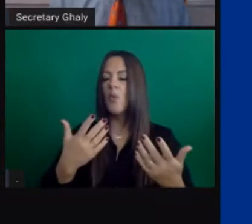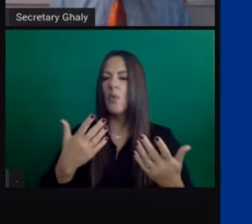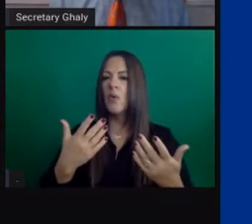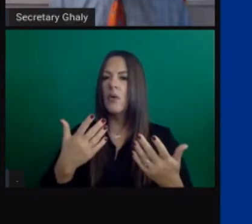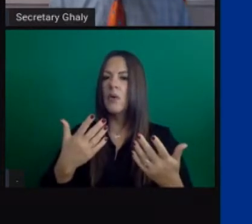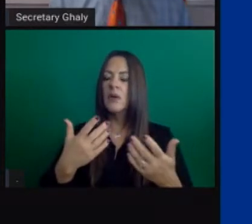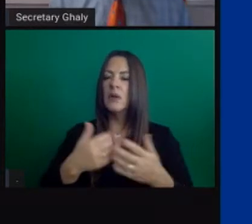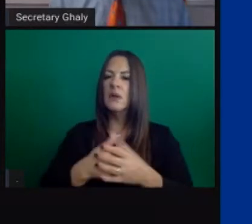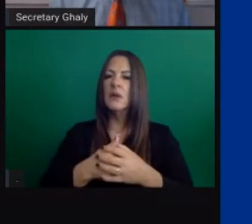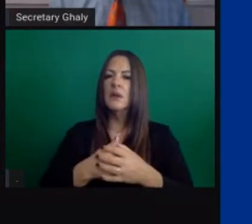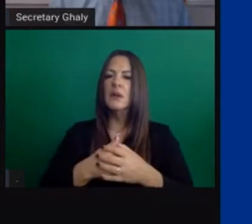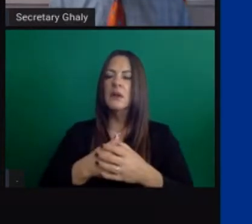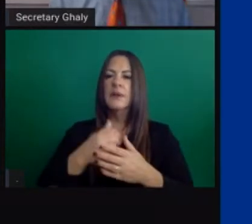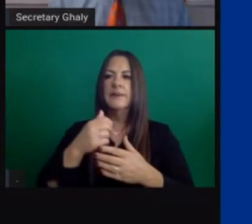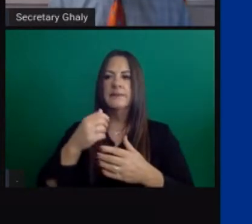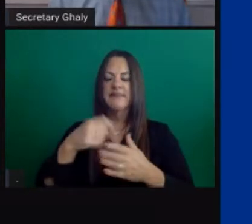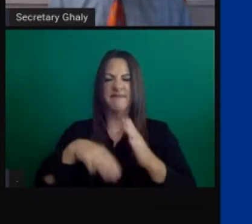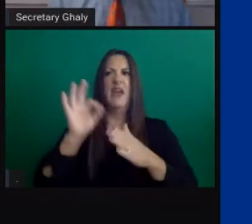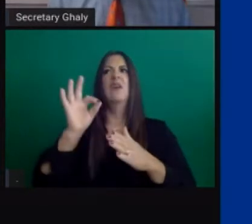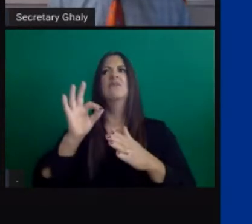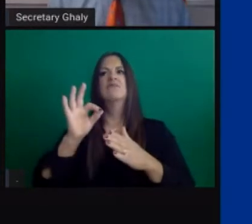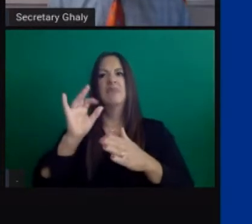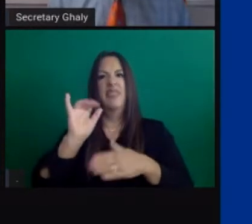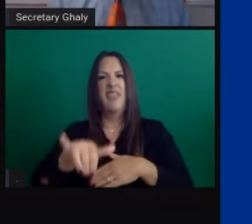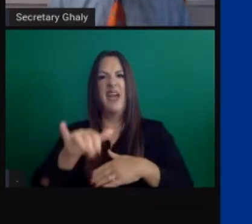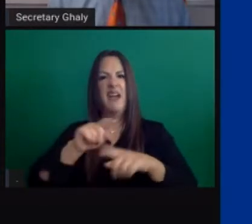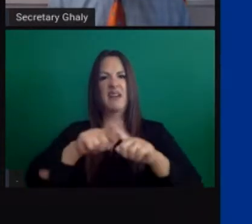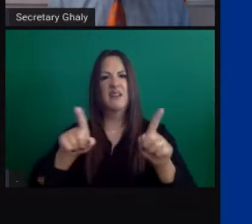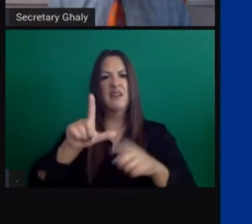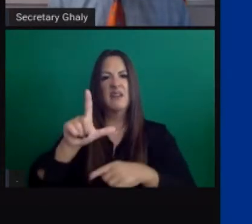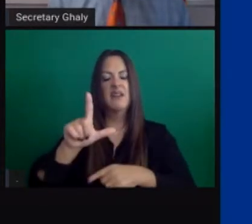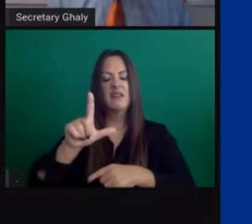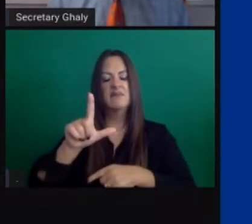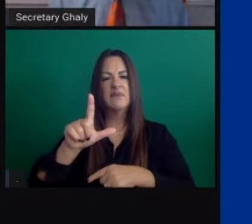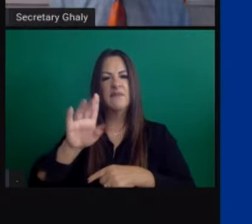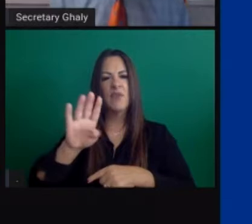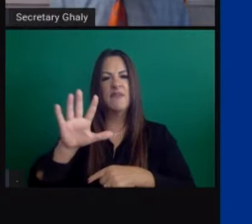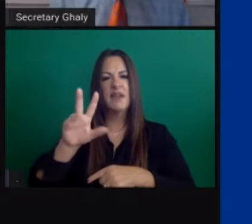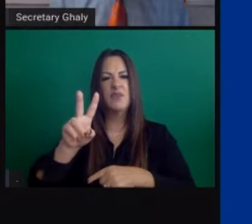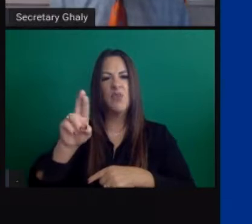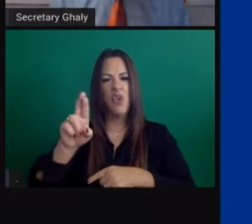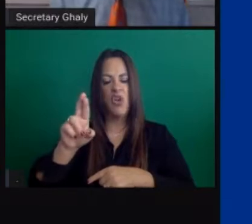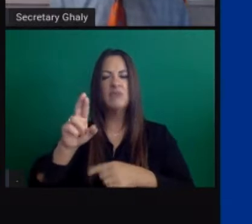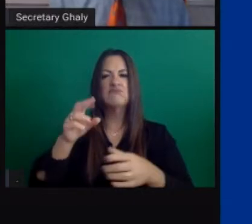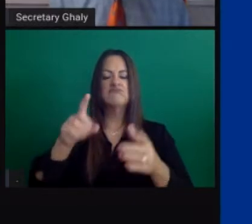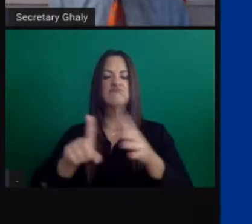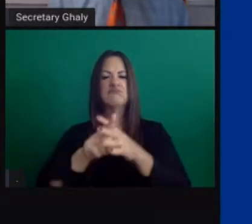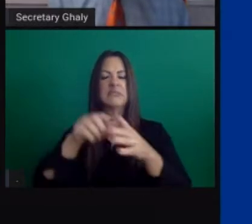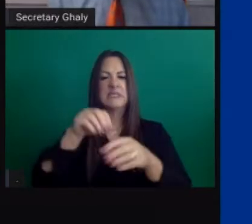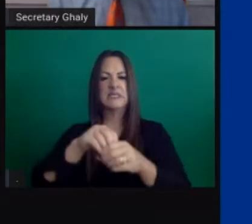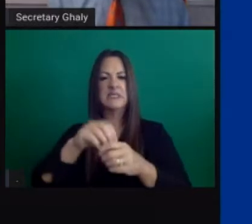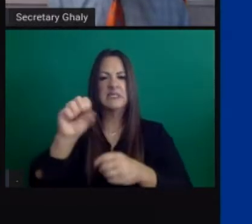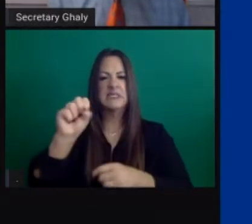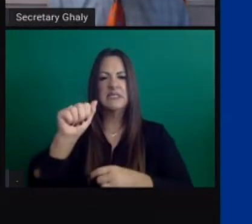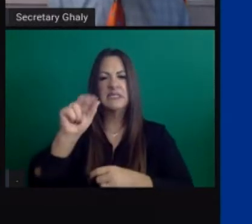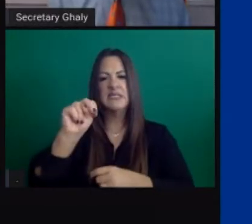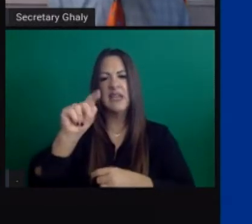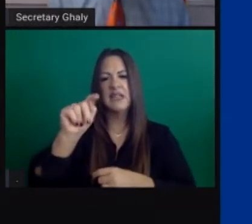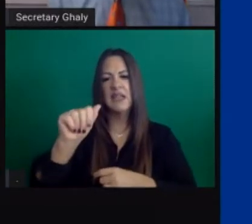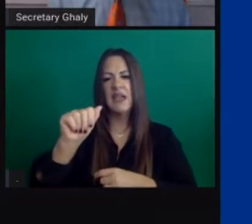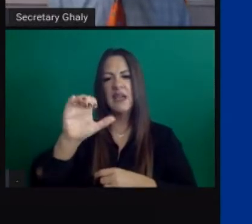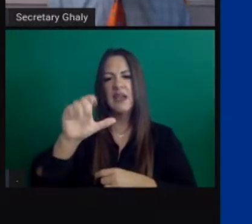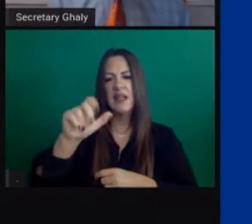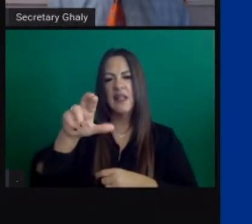large outbreaks in Santa Clara County. Some of those outbreaks in some of the congregate care facilities that we